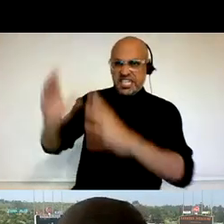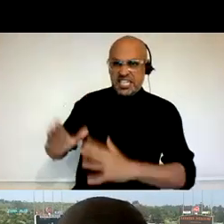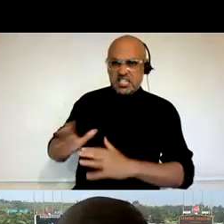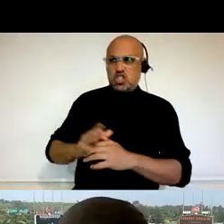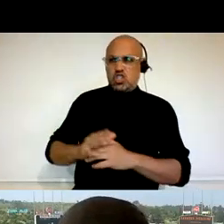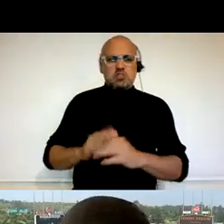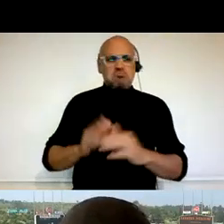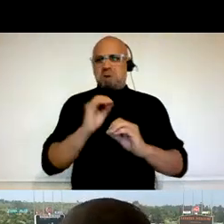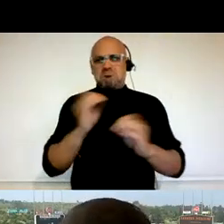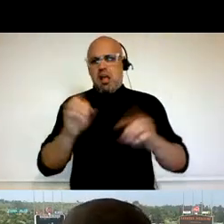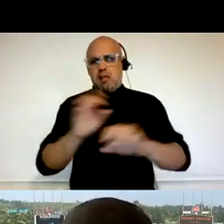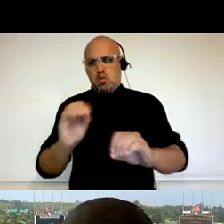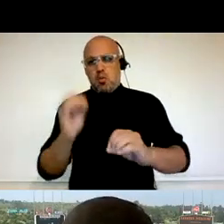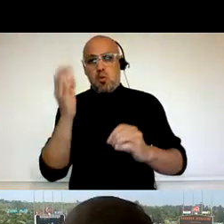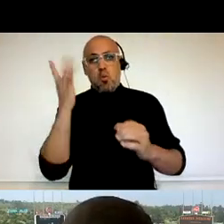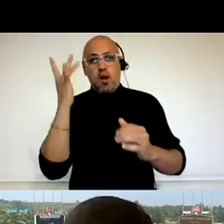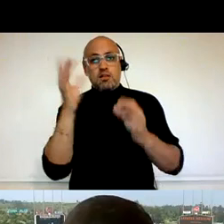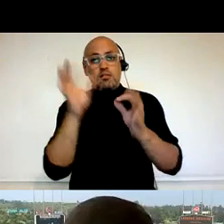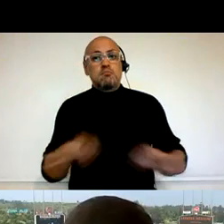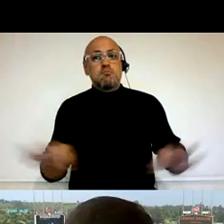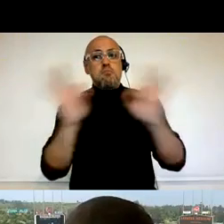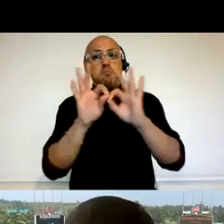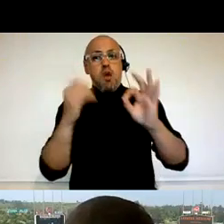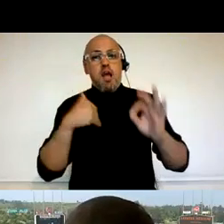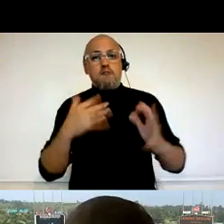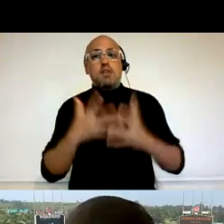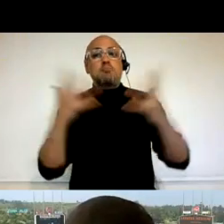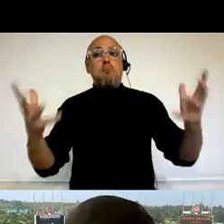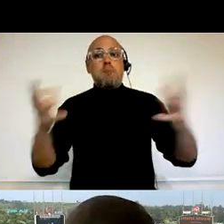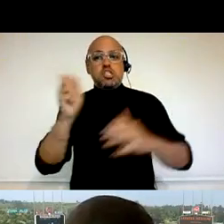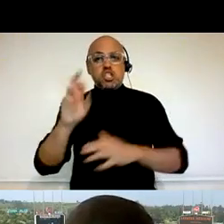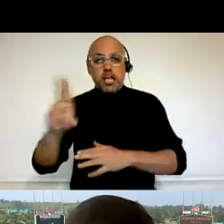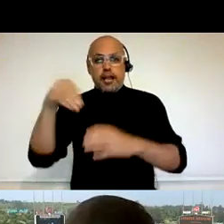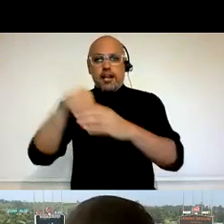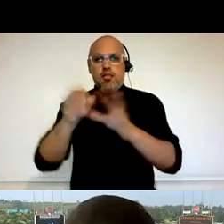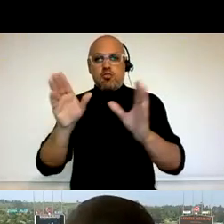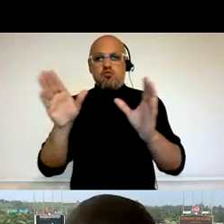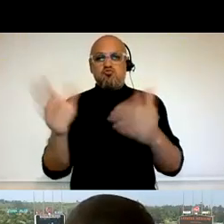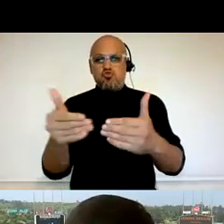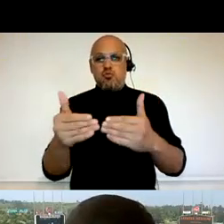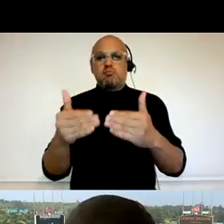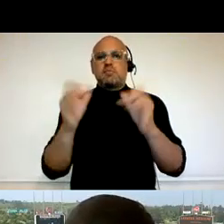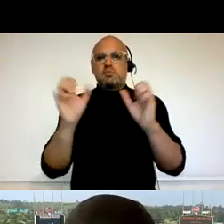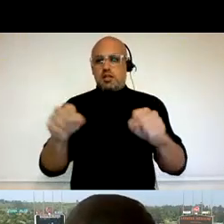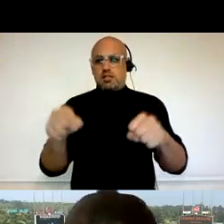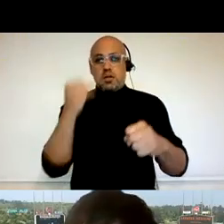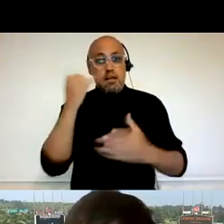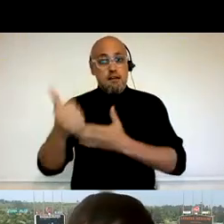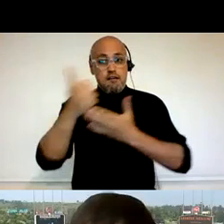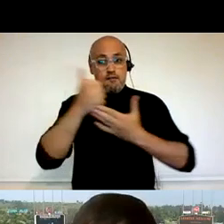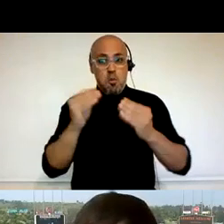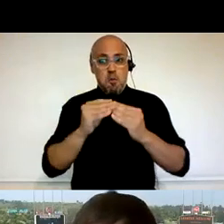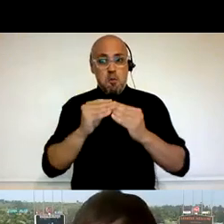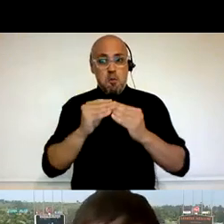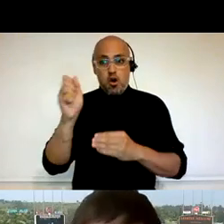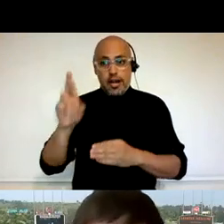doesn't happen anymore. The most important thing we can do is get as much air as we can into the room, as much fresh air. And if it helps to get more air in by opening